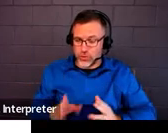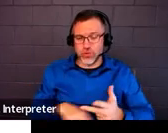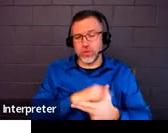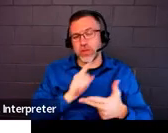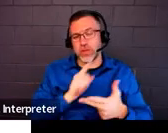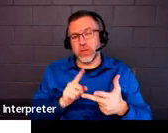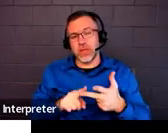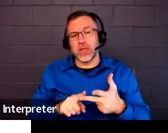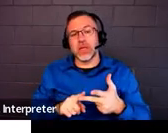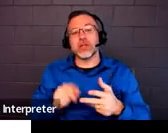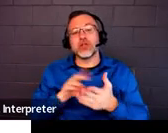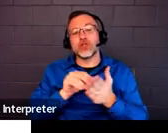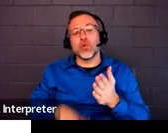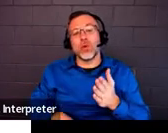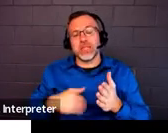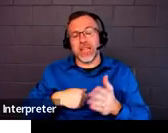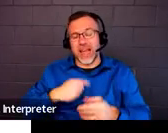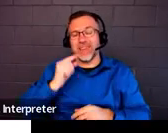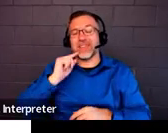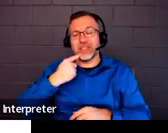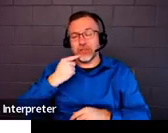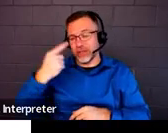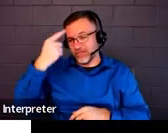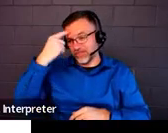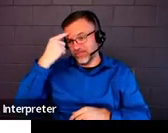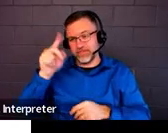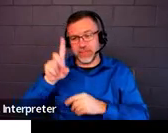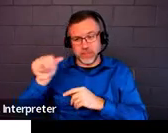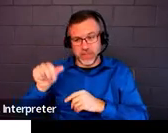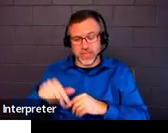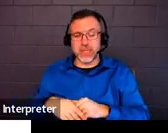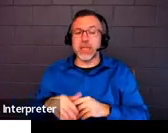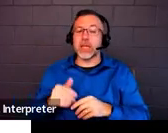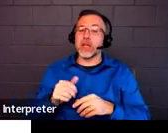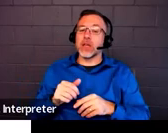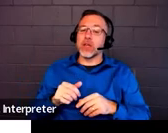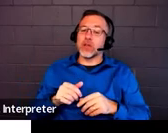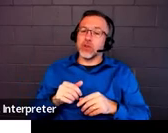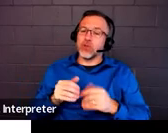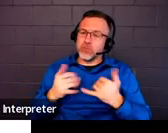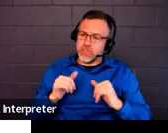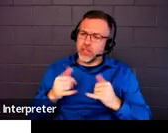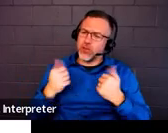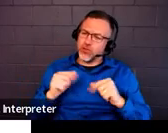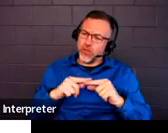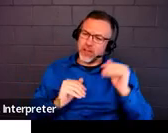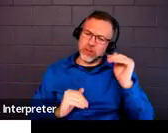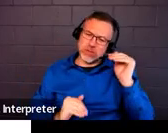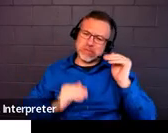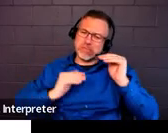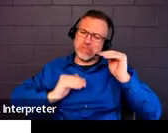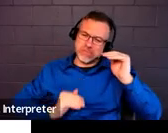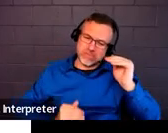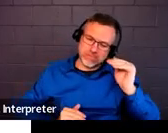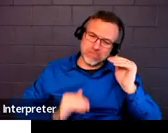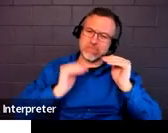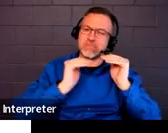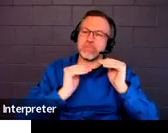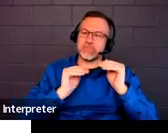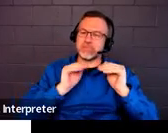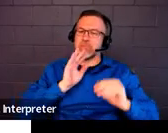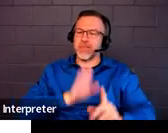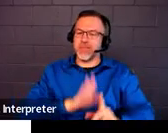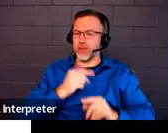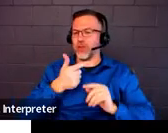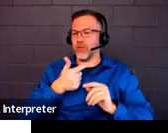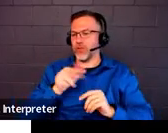significant cognitive disabilities, to work towards grade level standards. For students with the